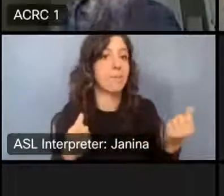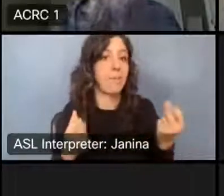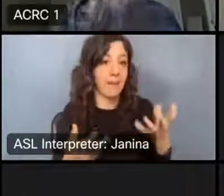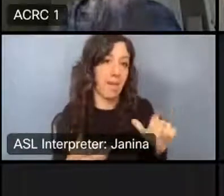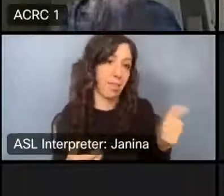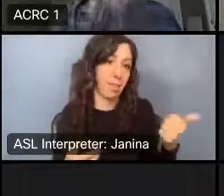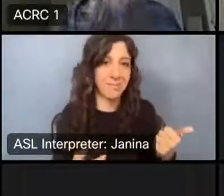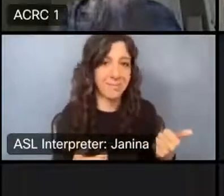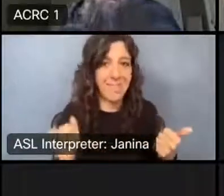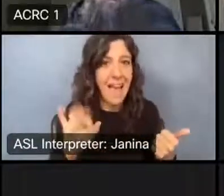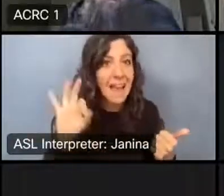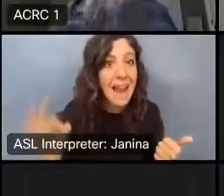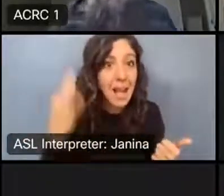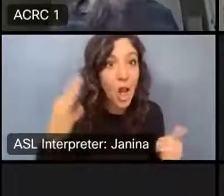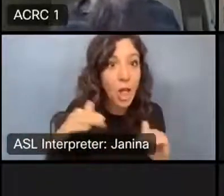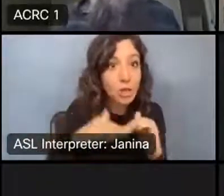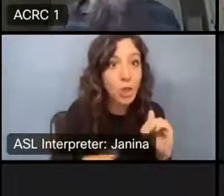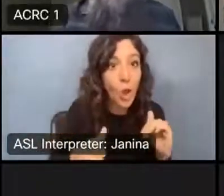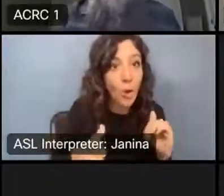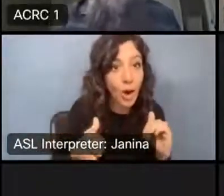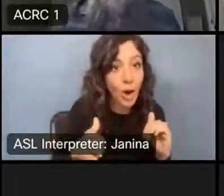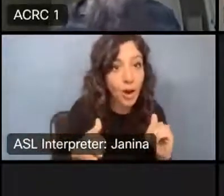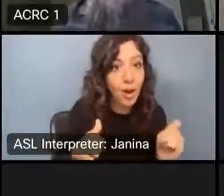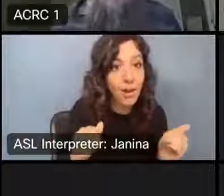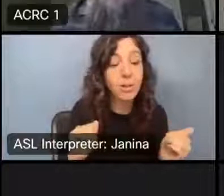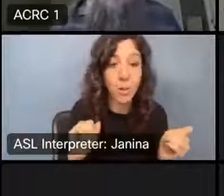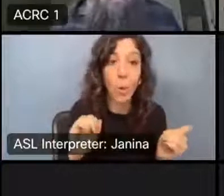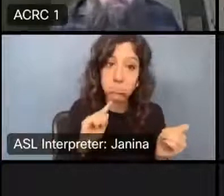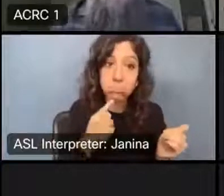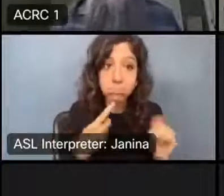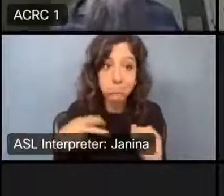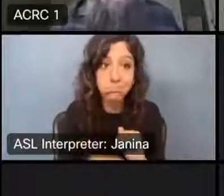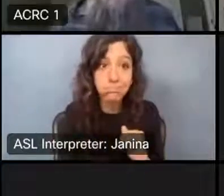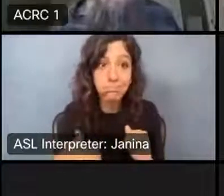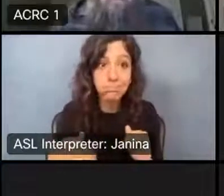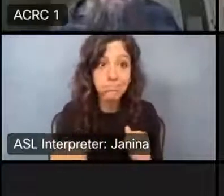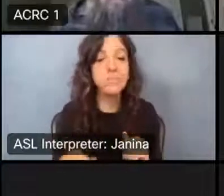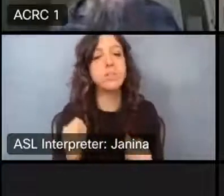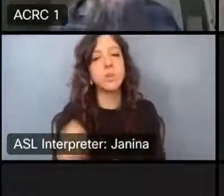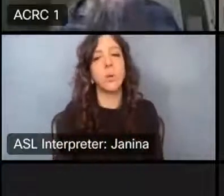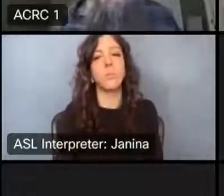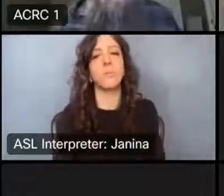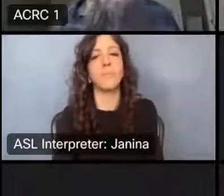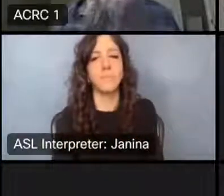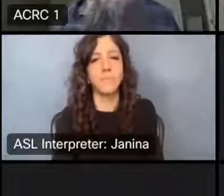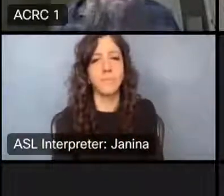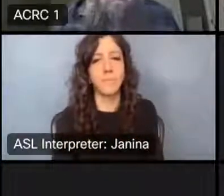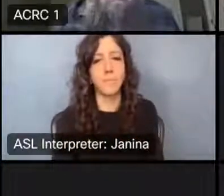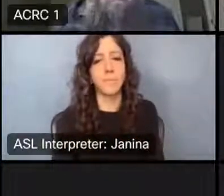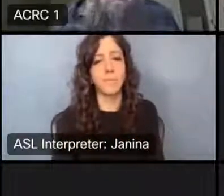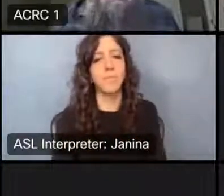much as $9 in some cases. So it's a pretty significant cut. So we looked at